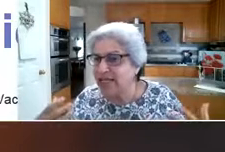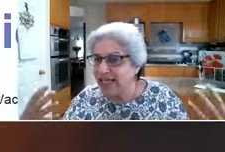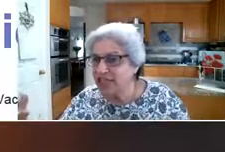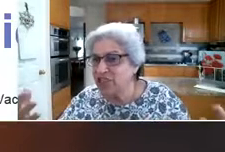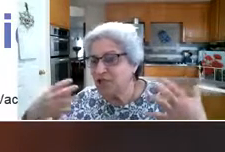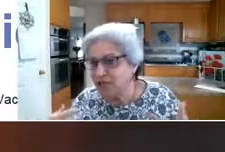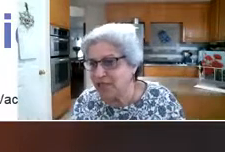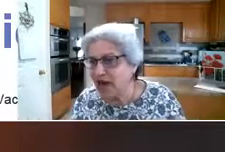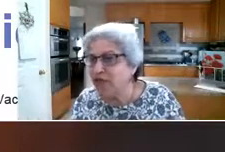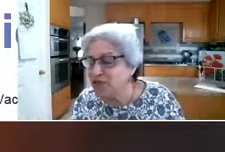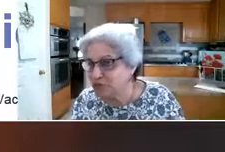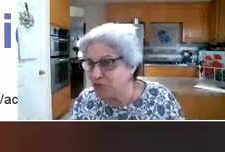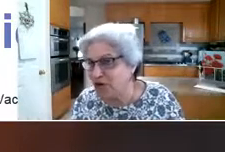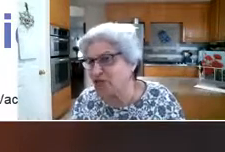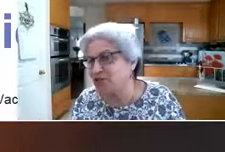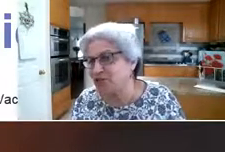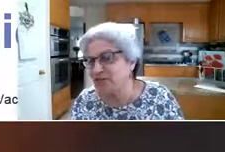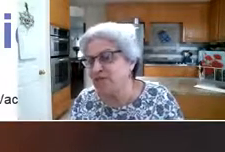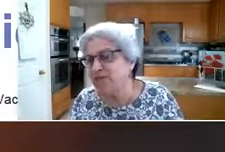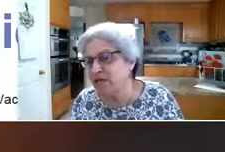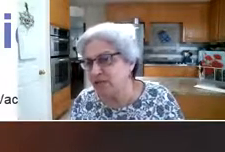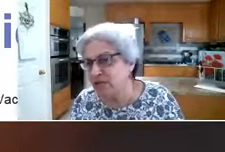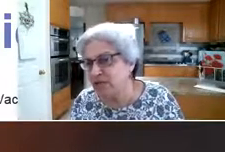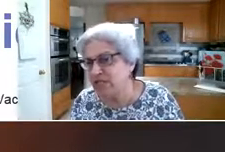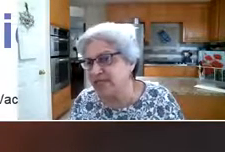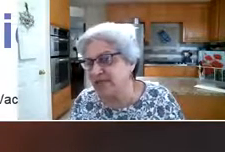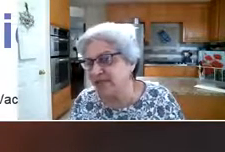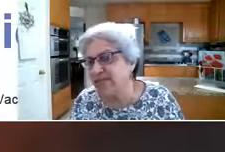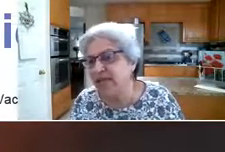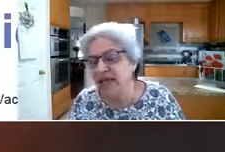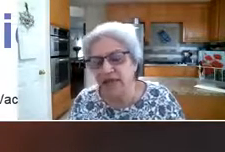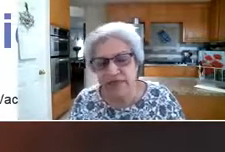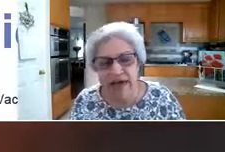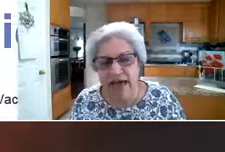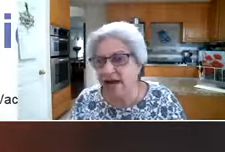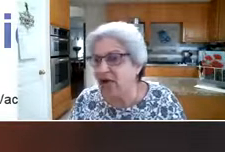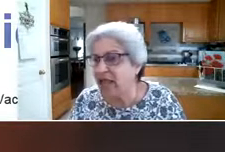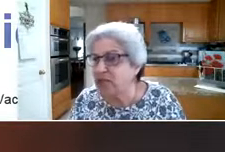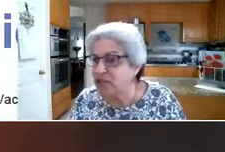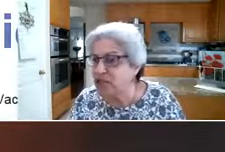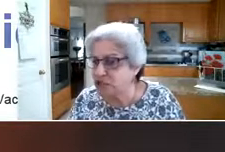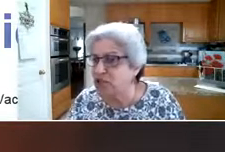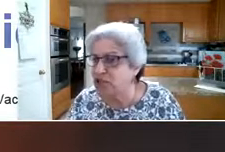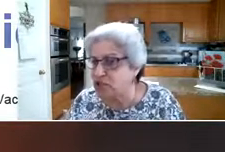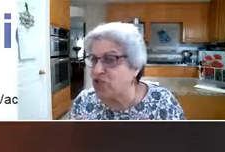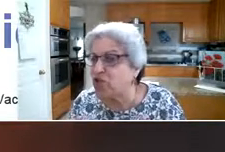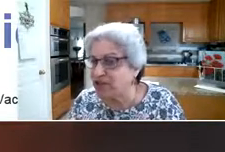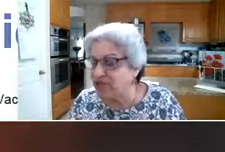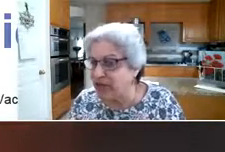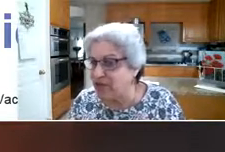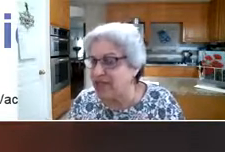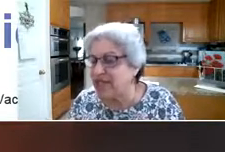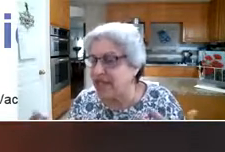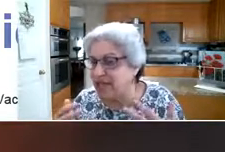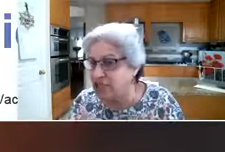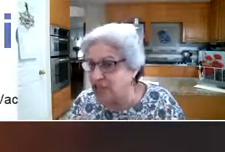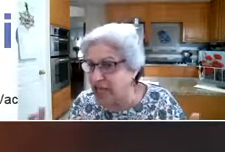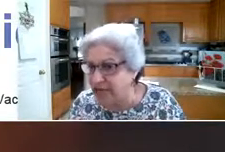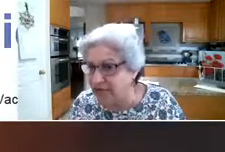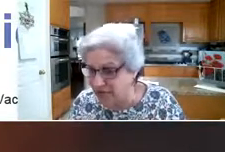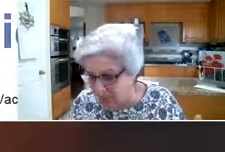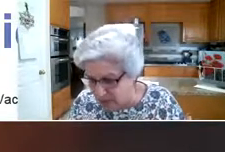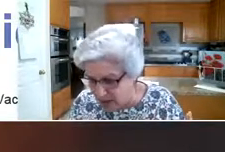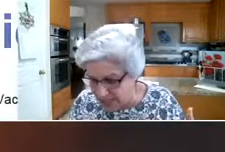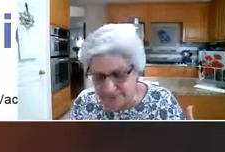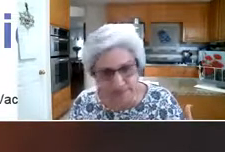virus into the other structures of the immune system that are able to destroy the virus and